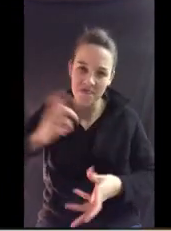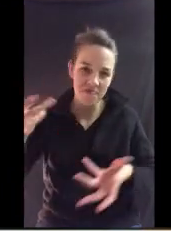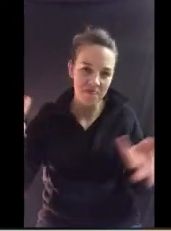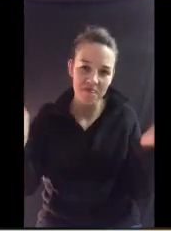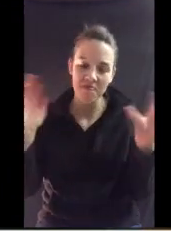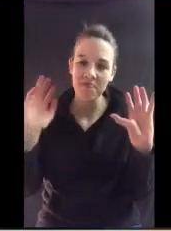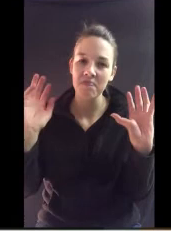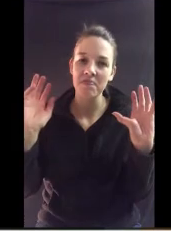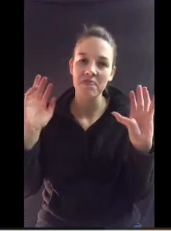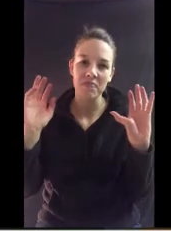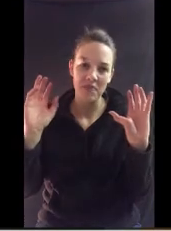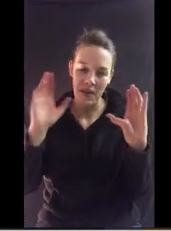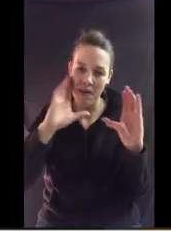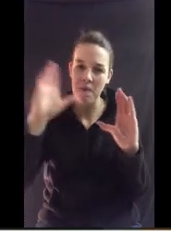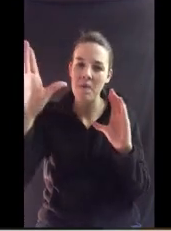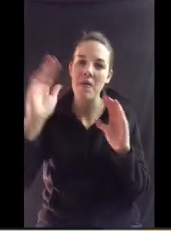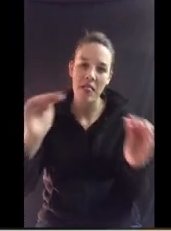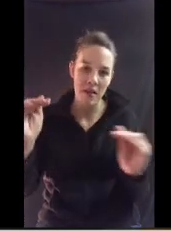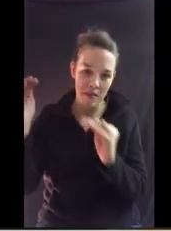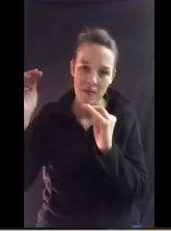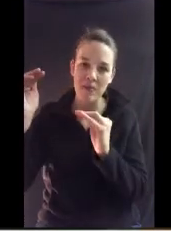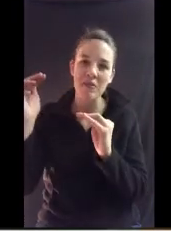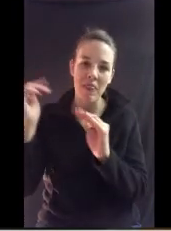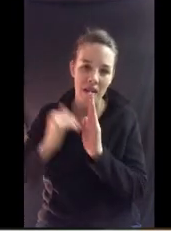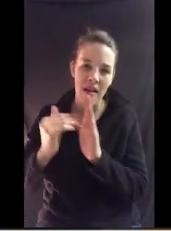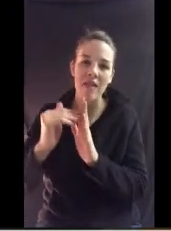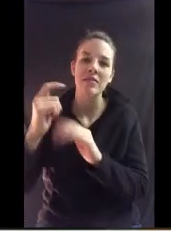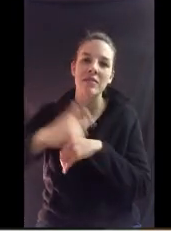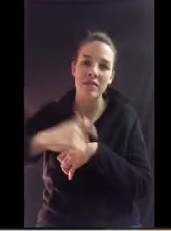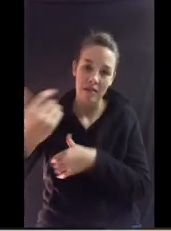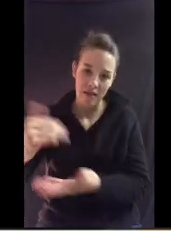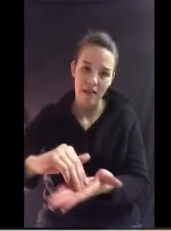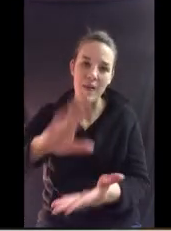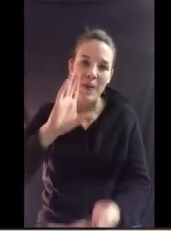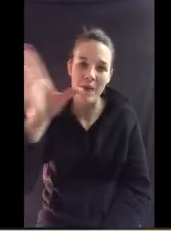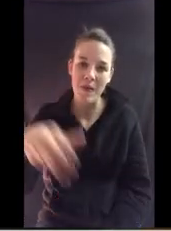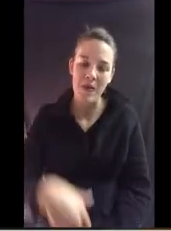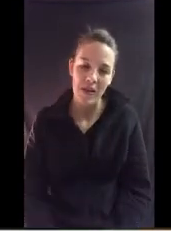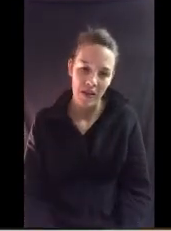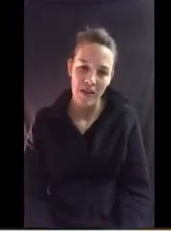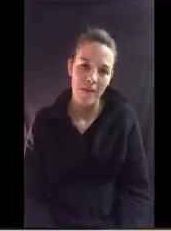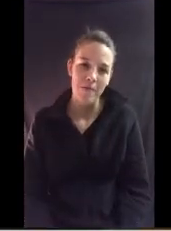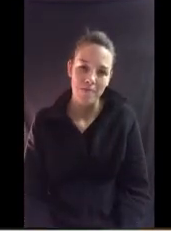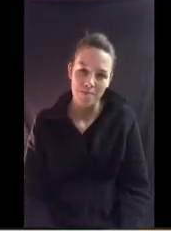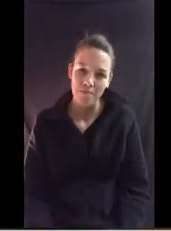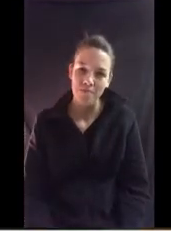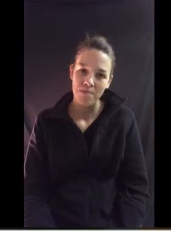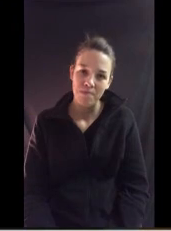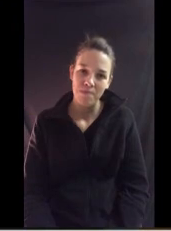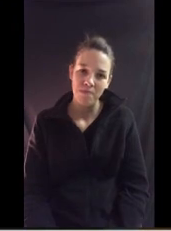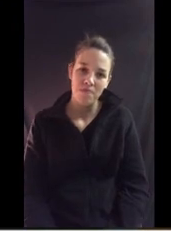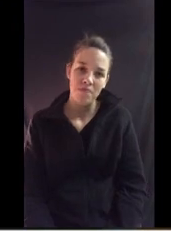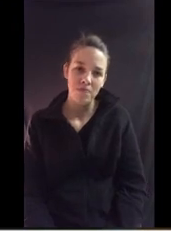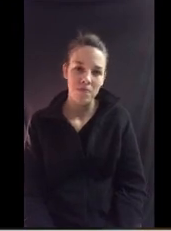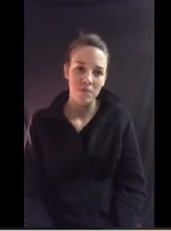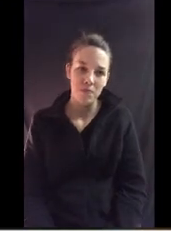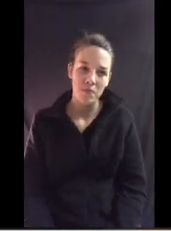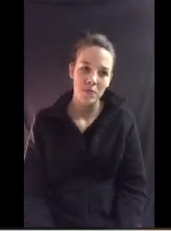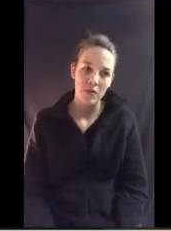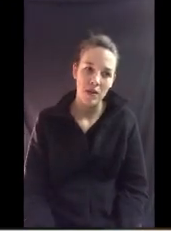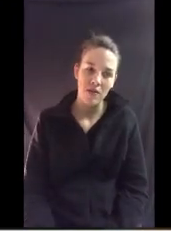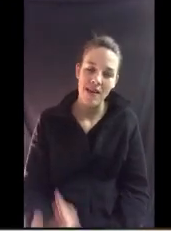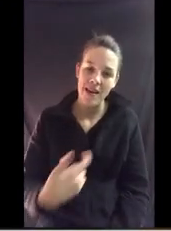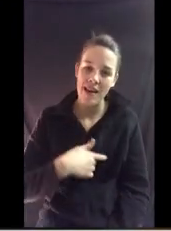in spite of the ache. I will rise a thousand times again,